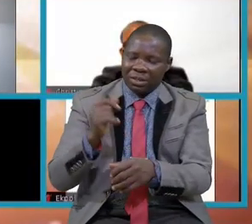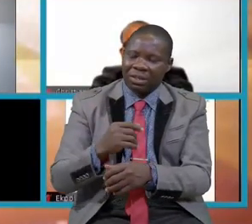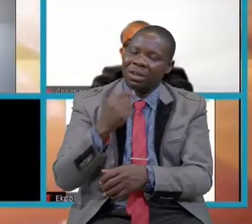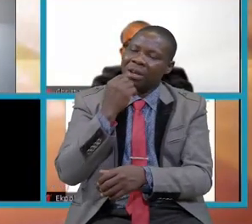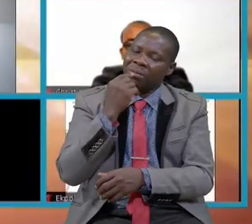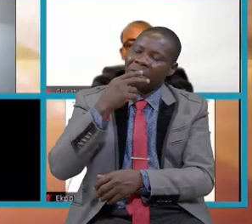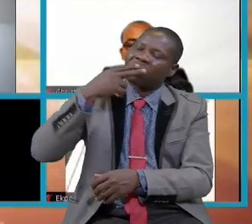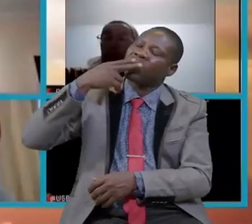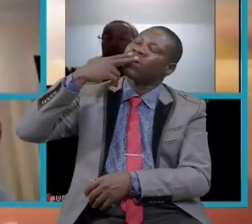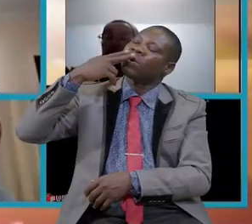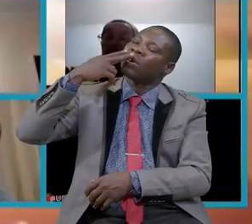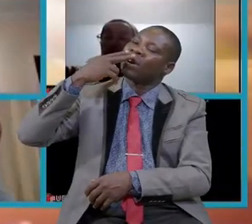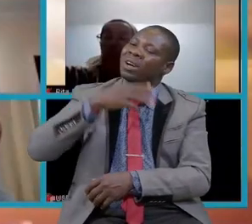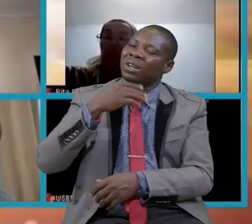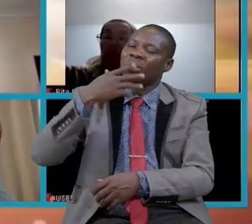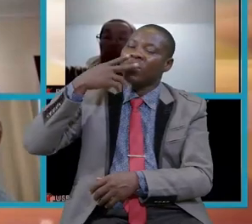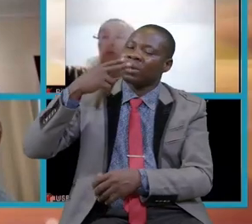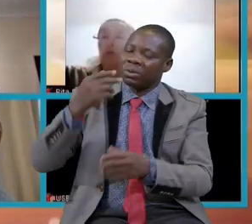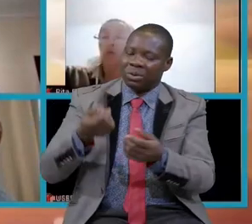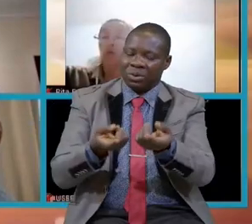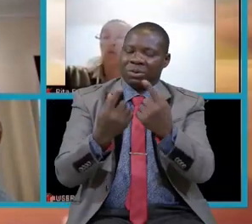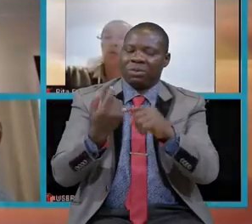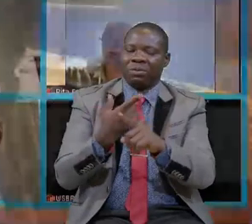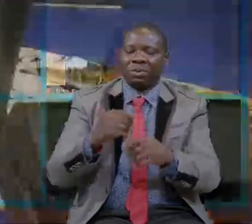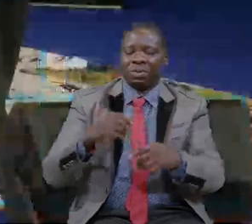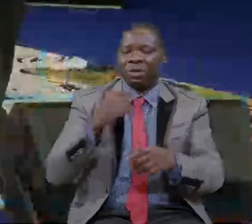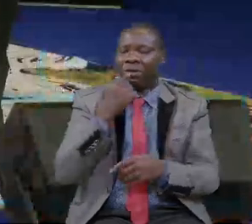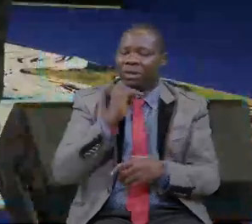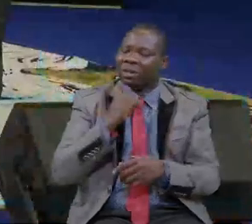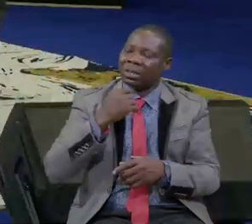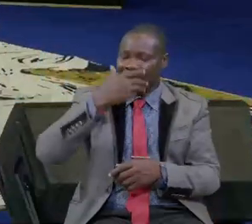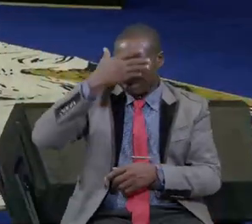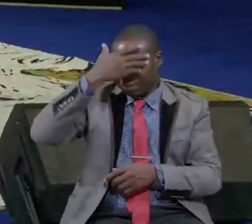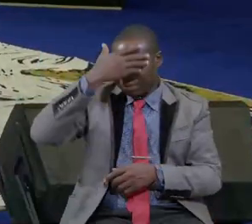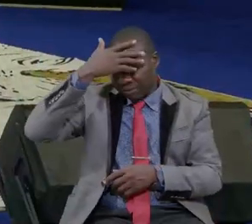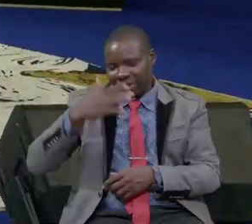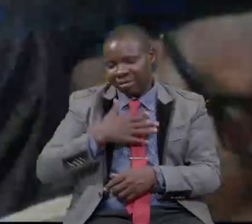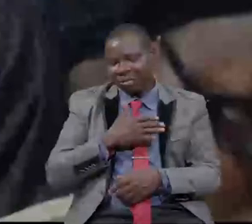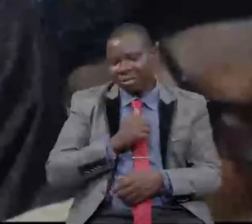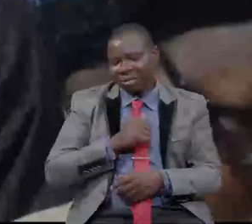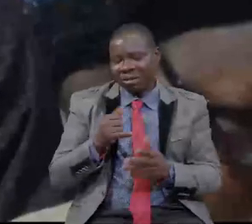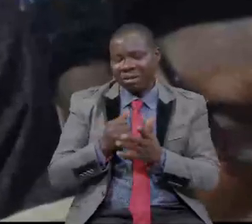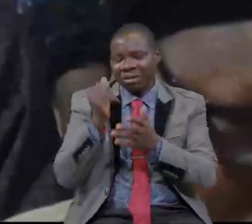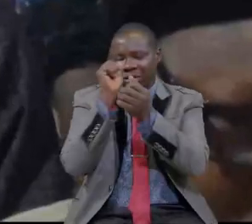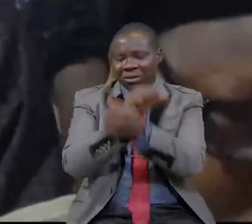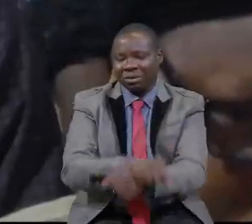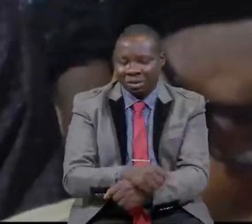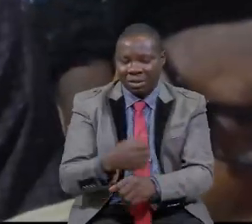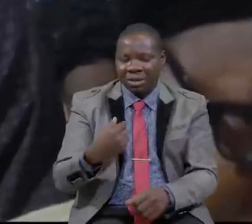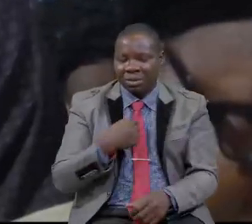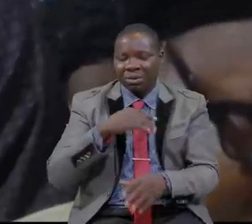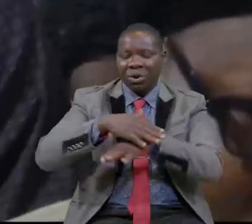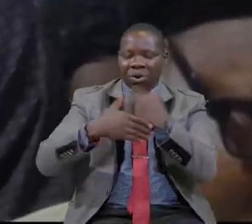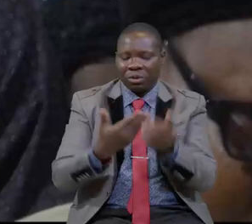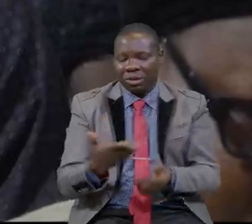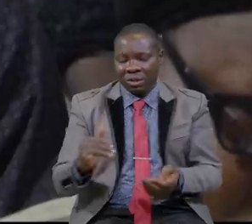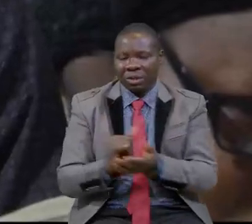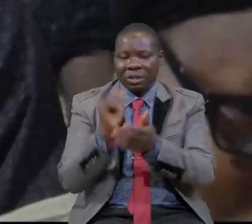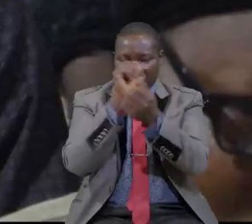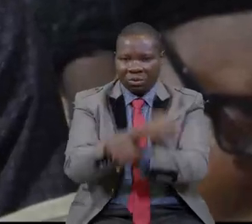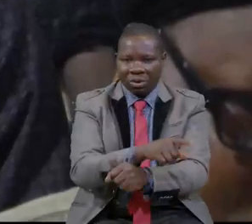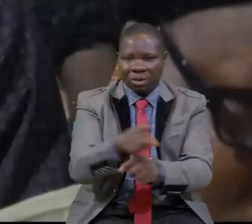from his mouth. I forget myself. It overpowers me. All the things that overpowered you in the past, he gives